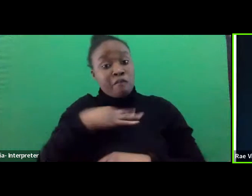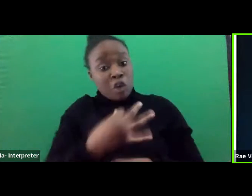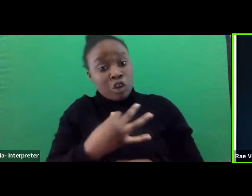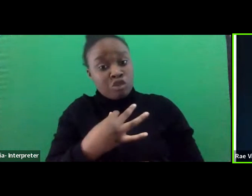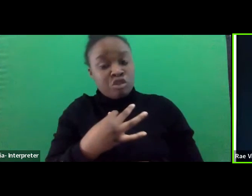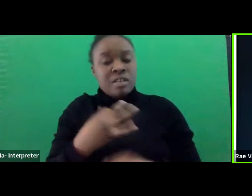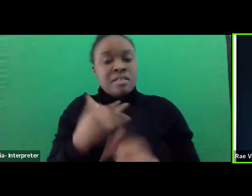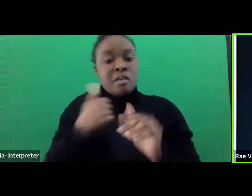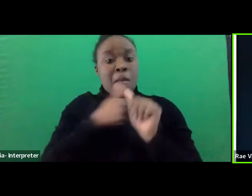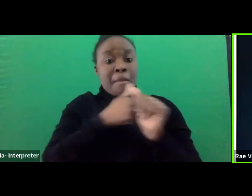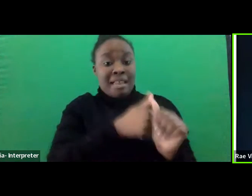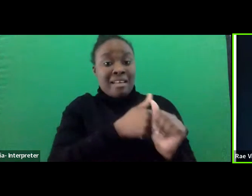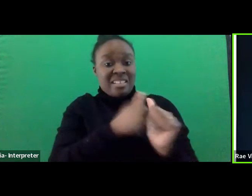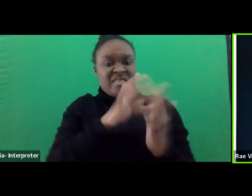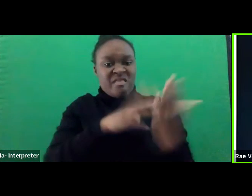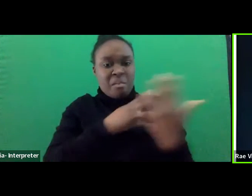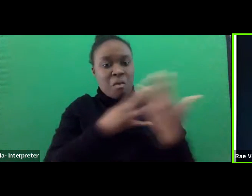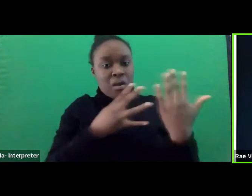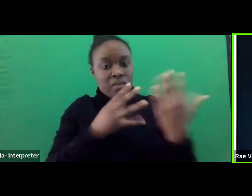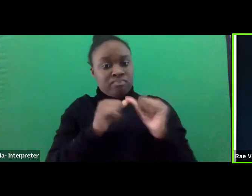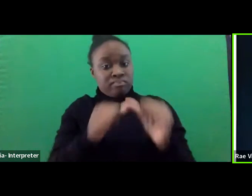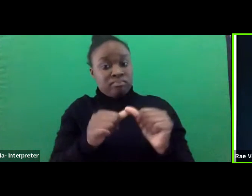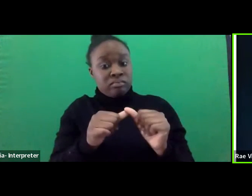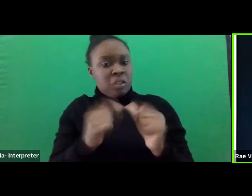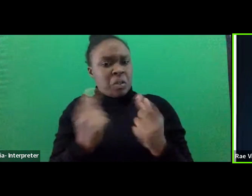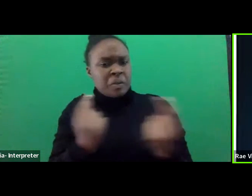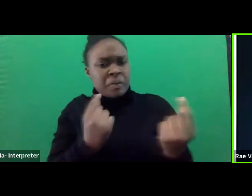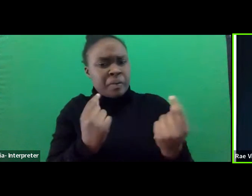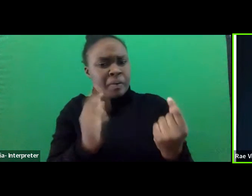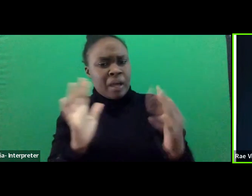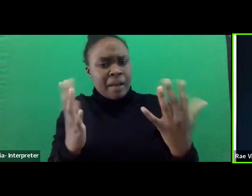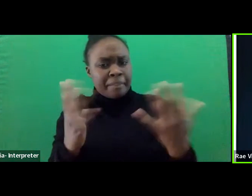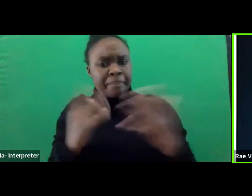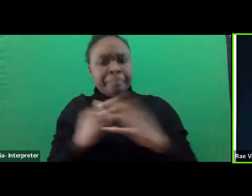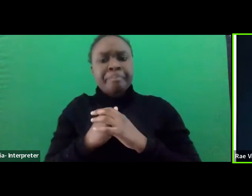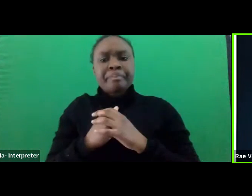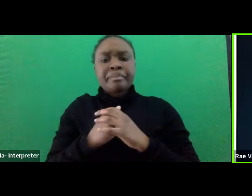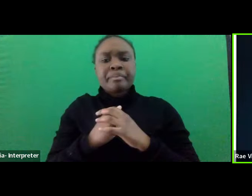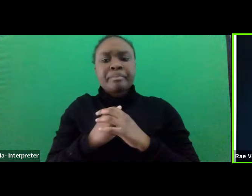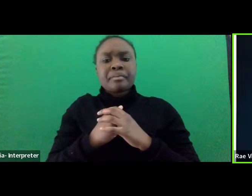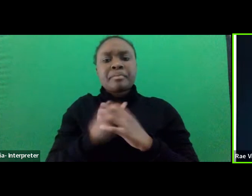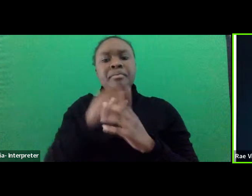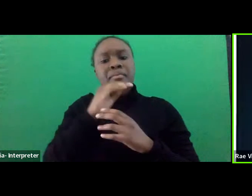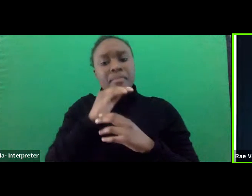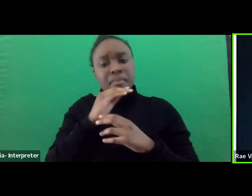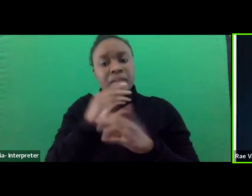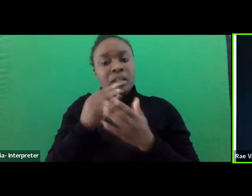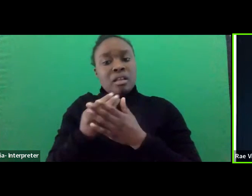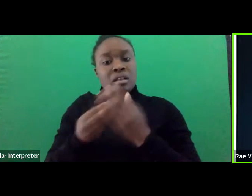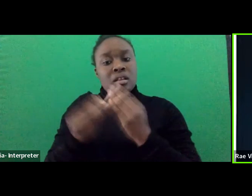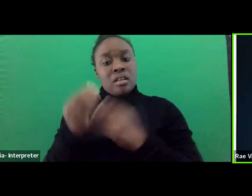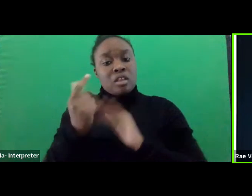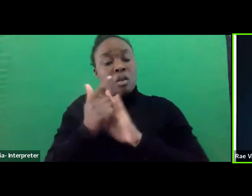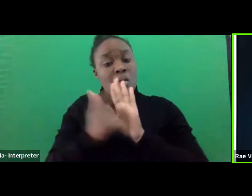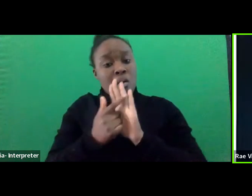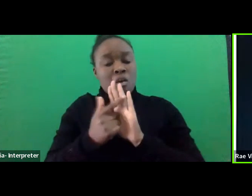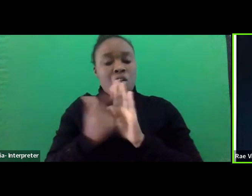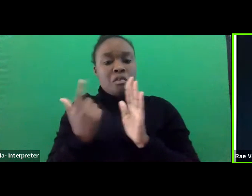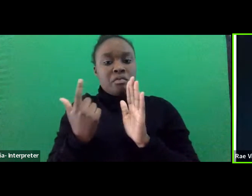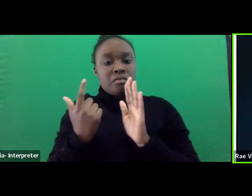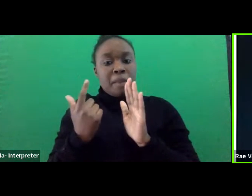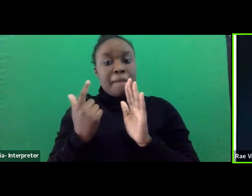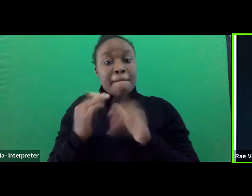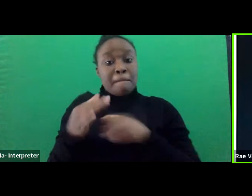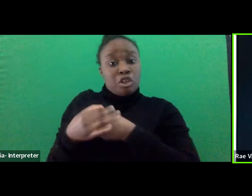to be sustainable, the economics concept of the law of diminishing marginal utility must be applied. That